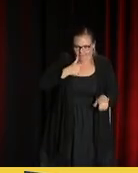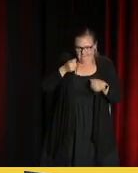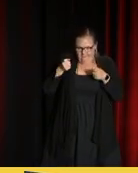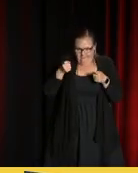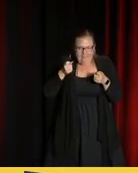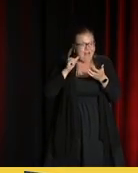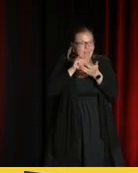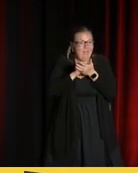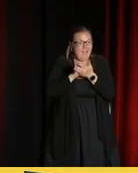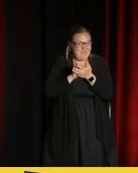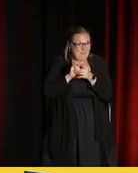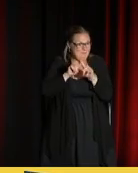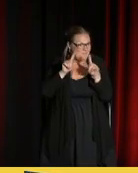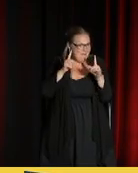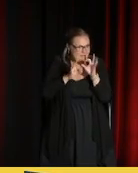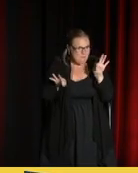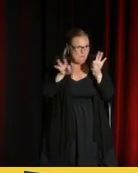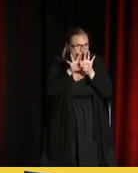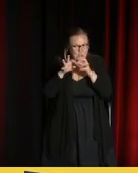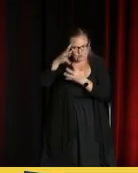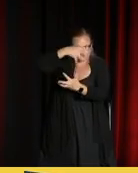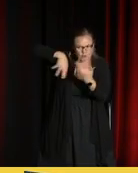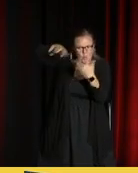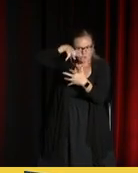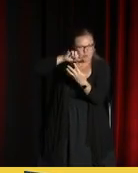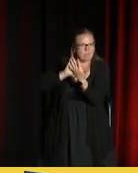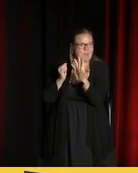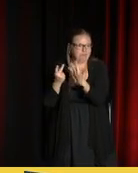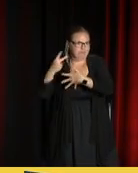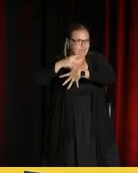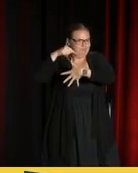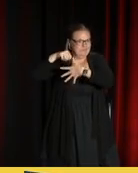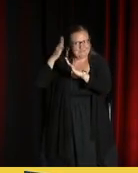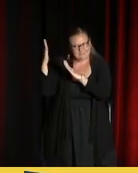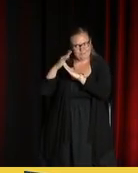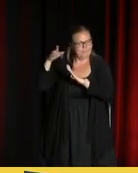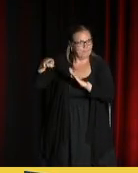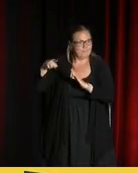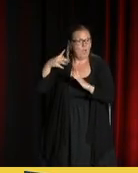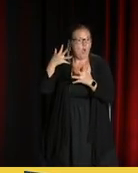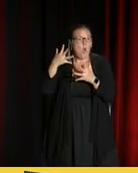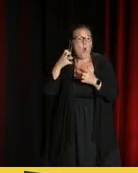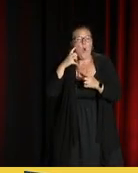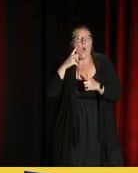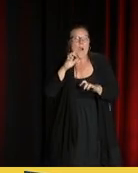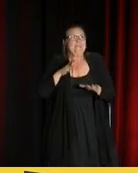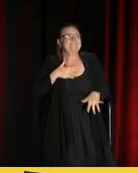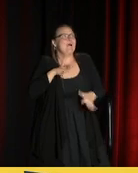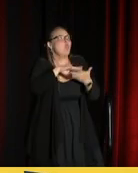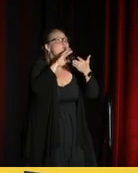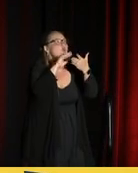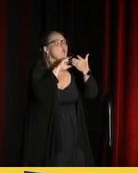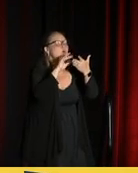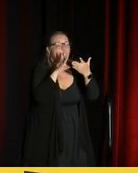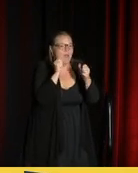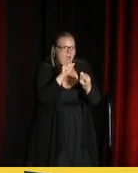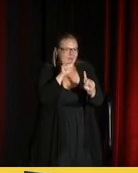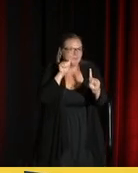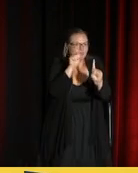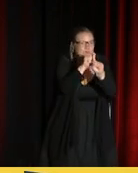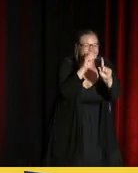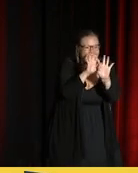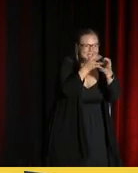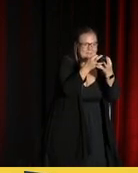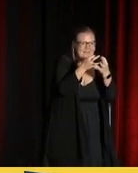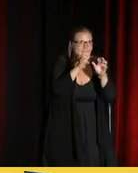the social element of magic is what is so important, because the person wants to fool their family. They want to amaze their teacher. They want